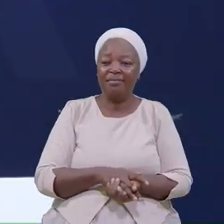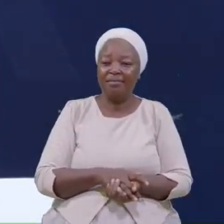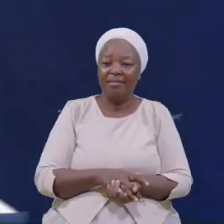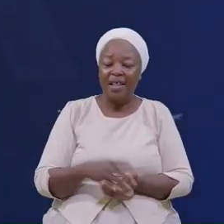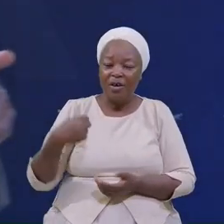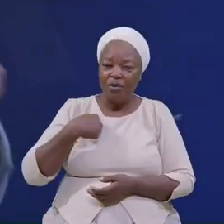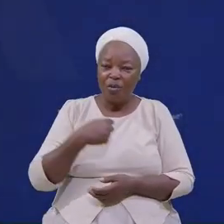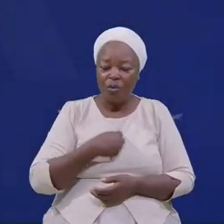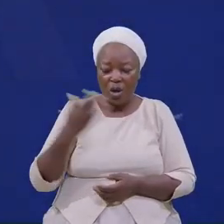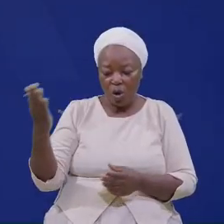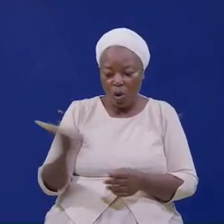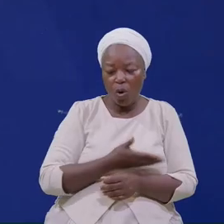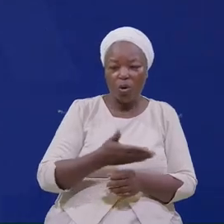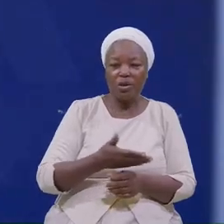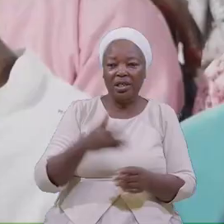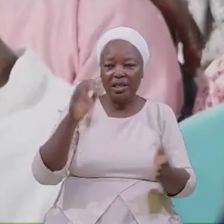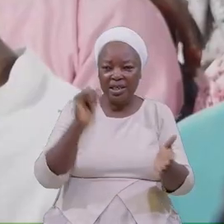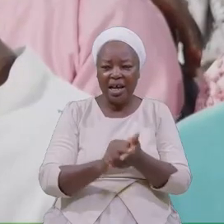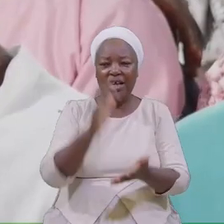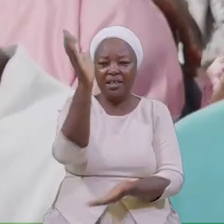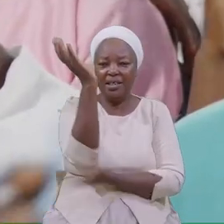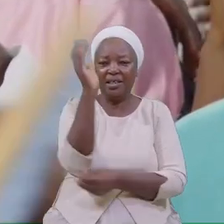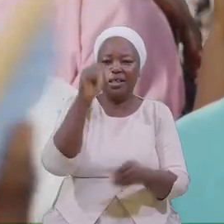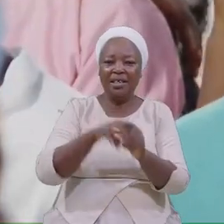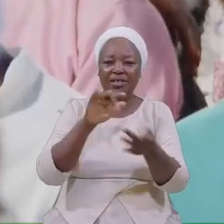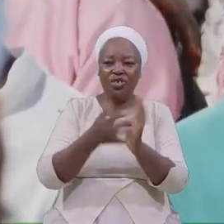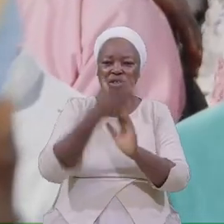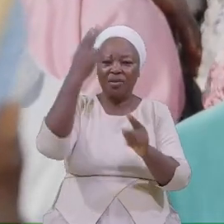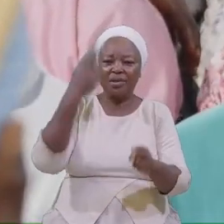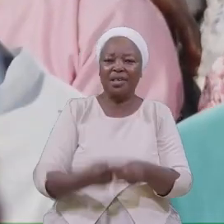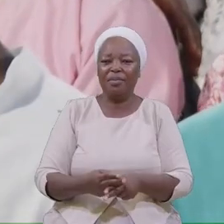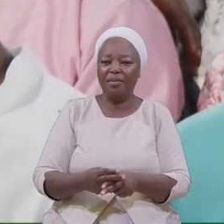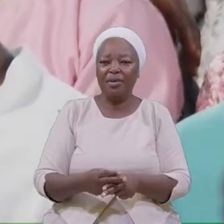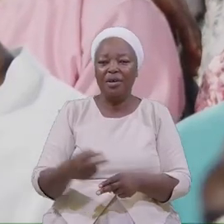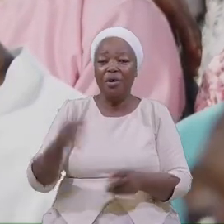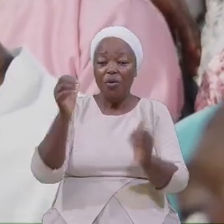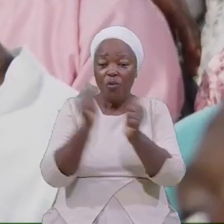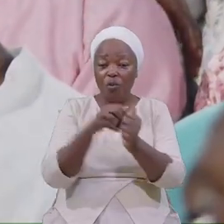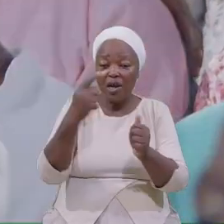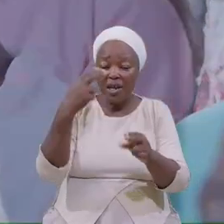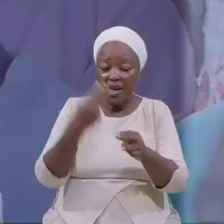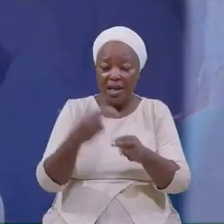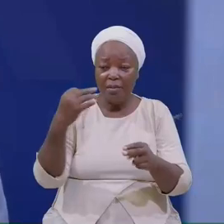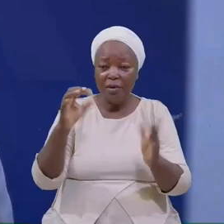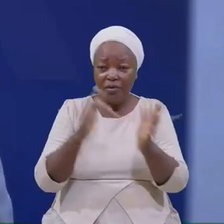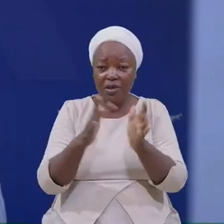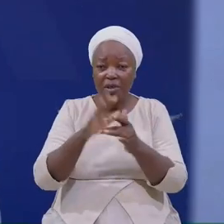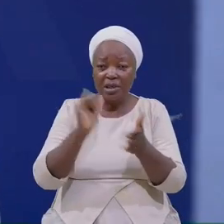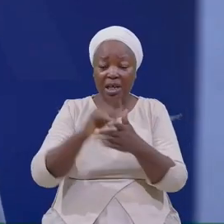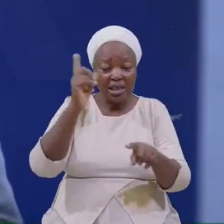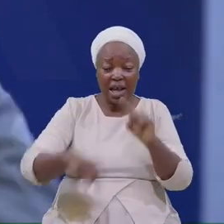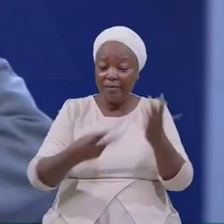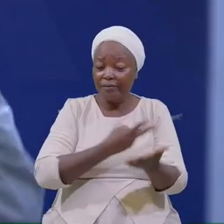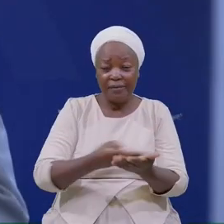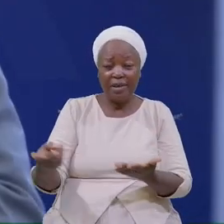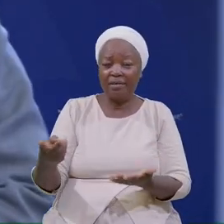cut down that sickness. Nous abattons la maladie là. The name of Jesus that cannot fail. Avec le